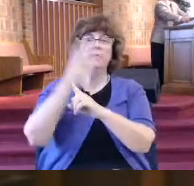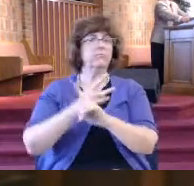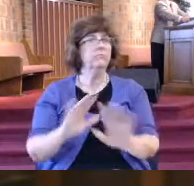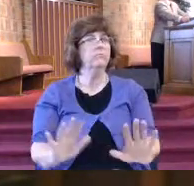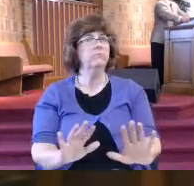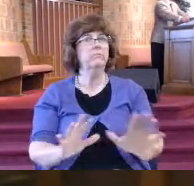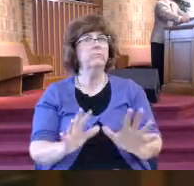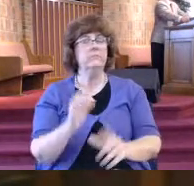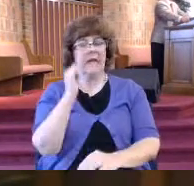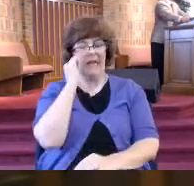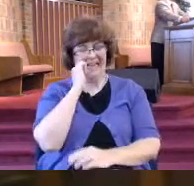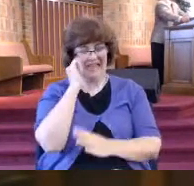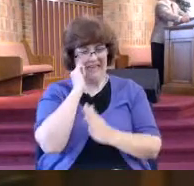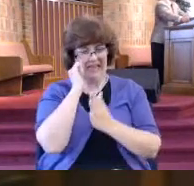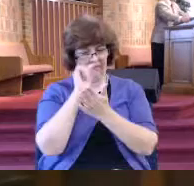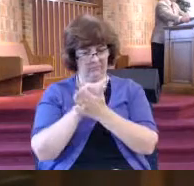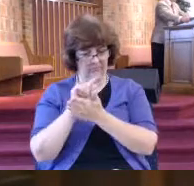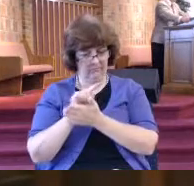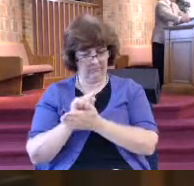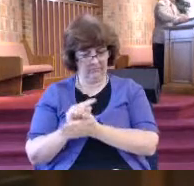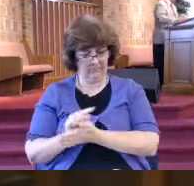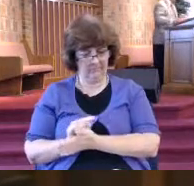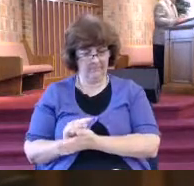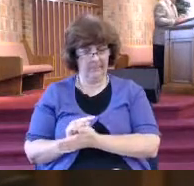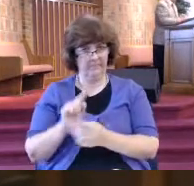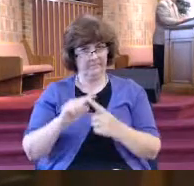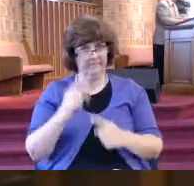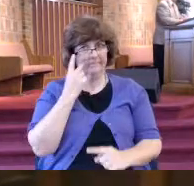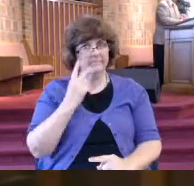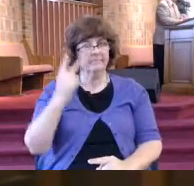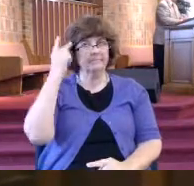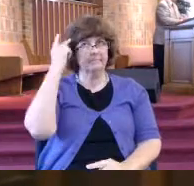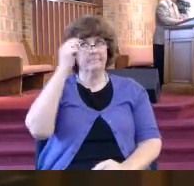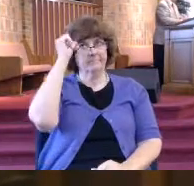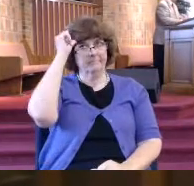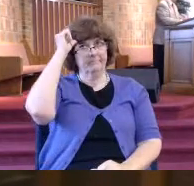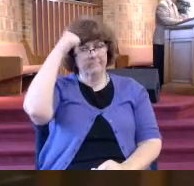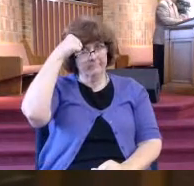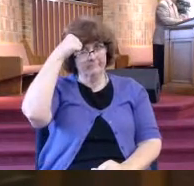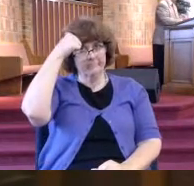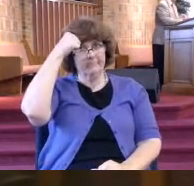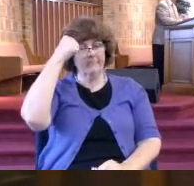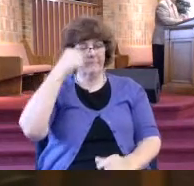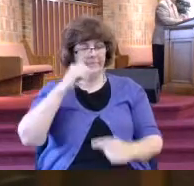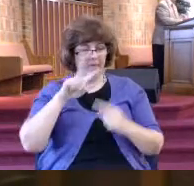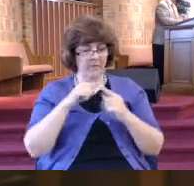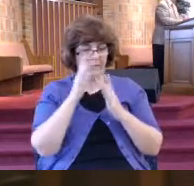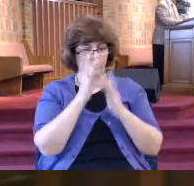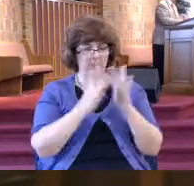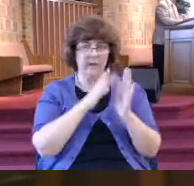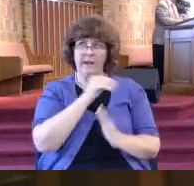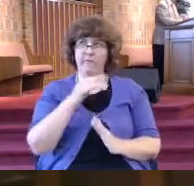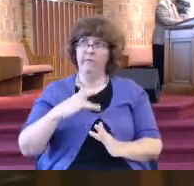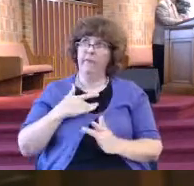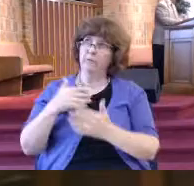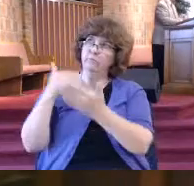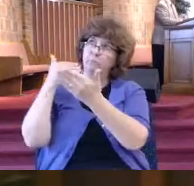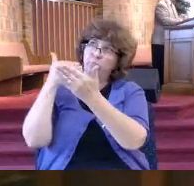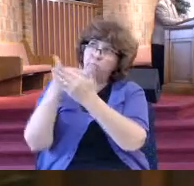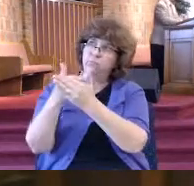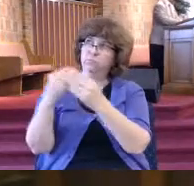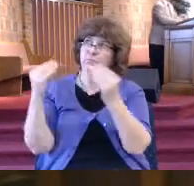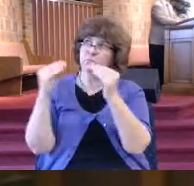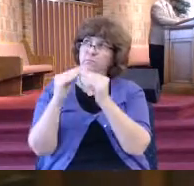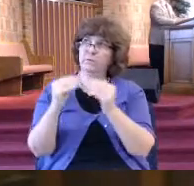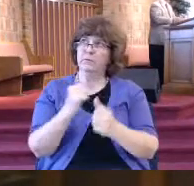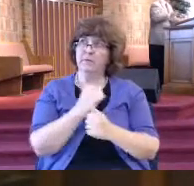help refresh our thoughts about what he did for us there and draw us closer to him with more love to him.